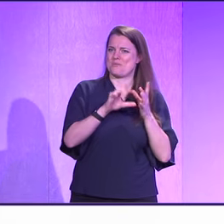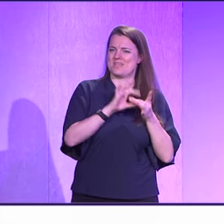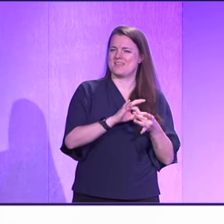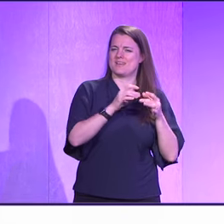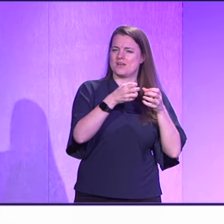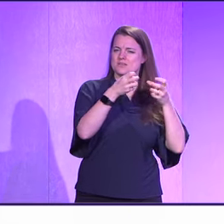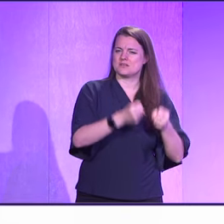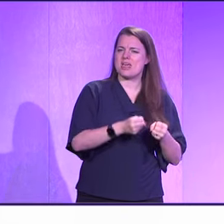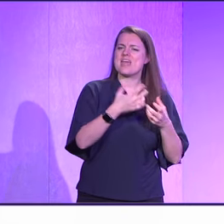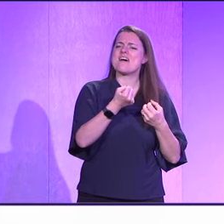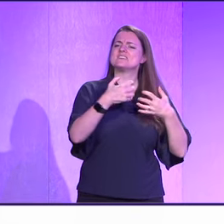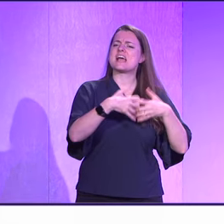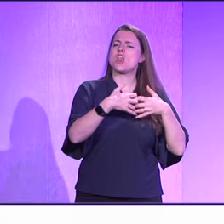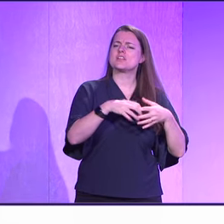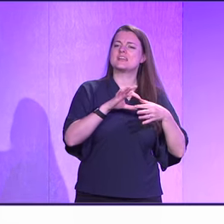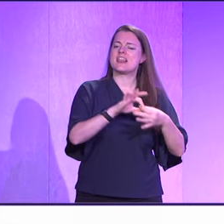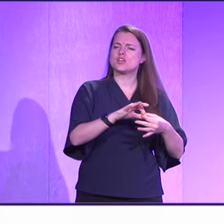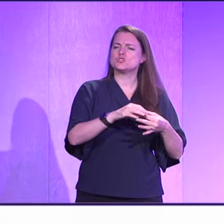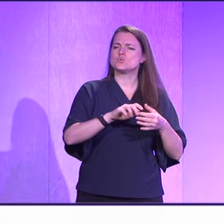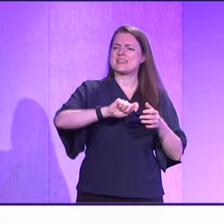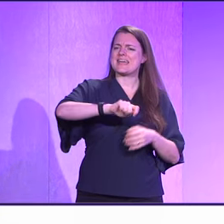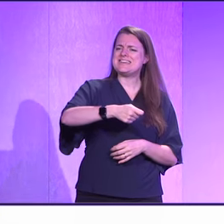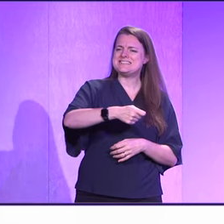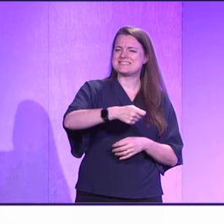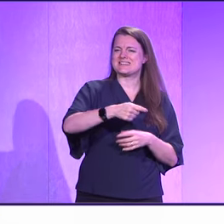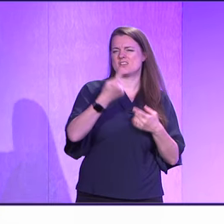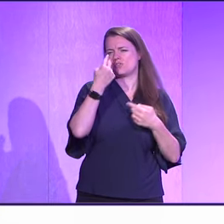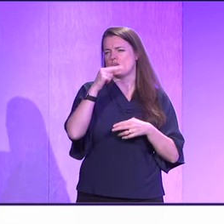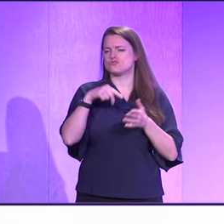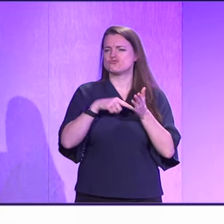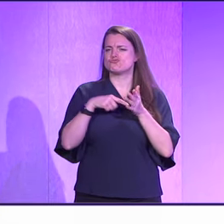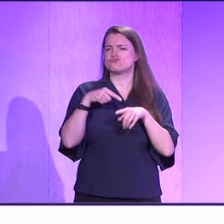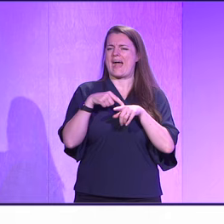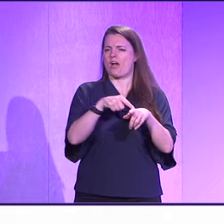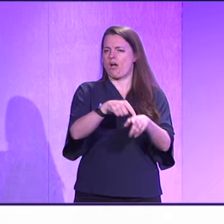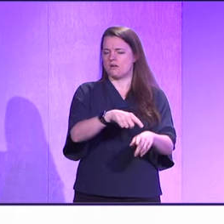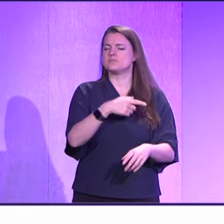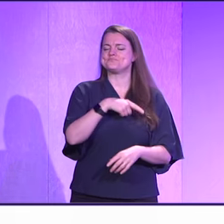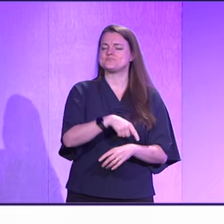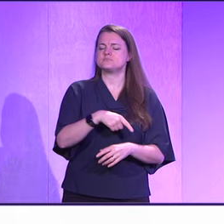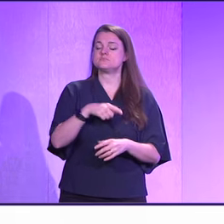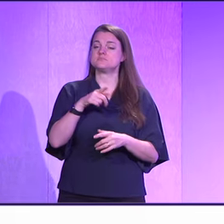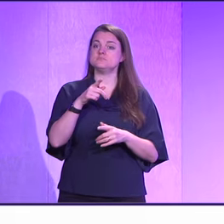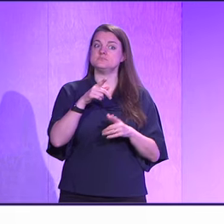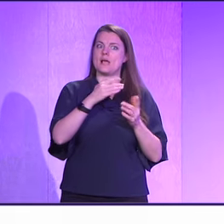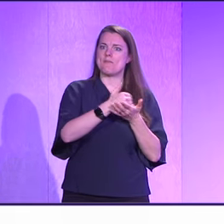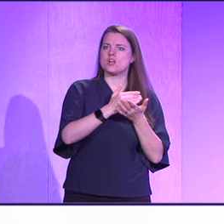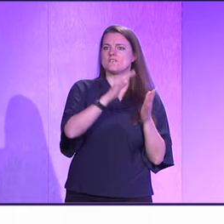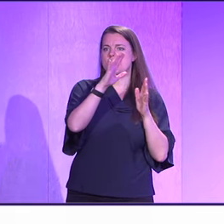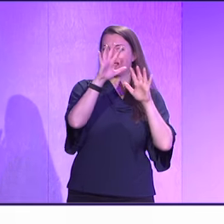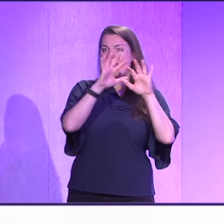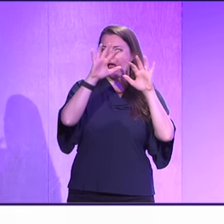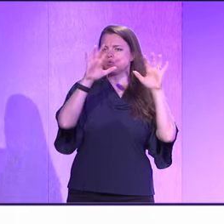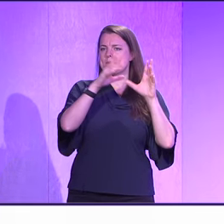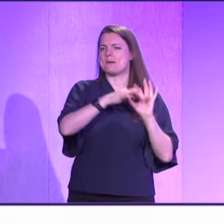have tech for dealing with the keys. It's called Tracker. Then one day, as part of the cloud migration, someone came to me and said, as part of cloud migration